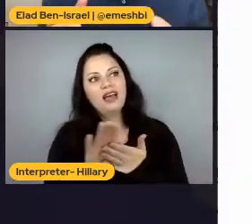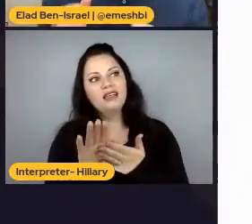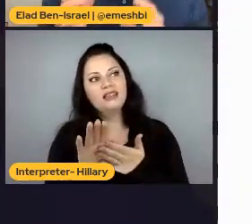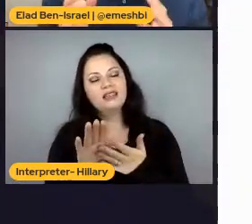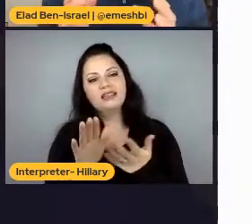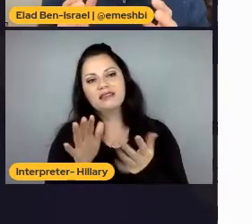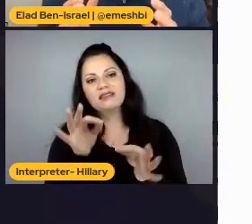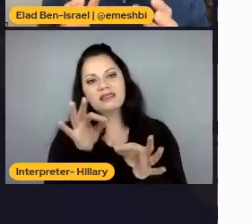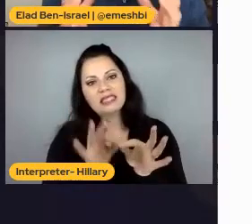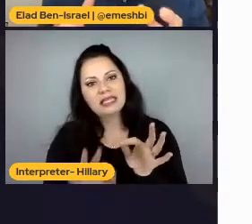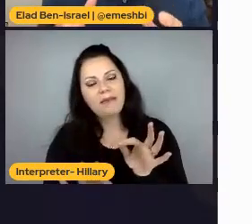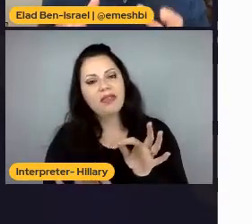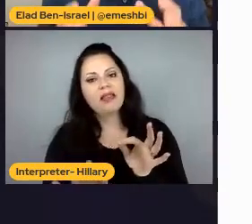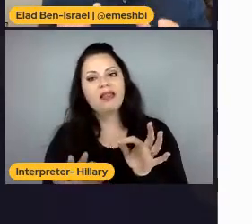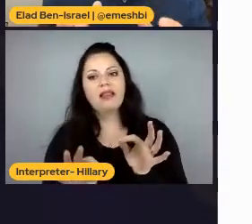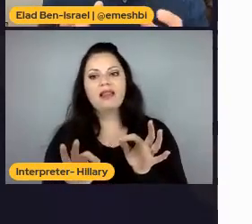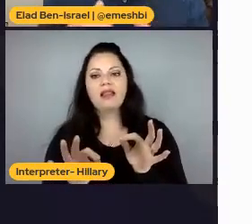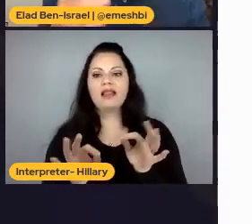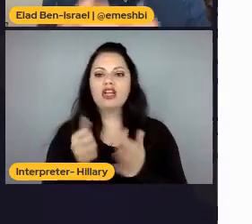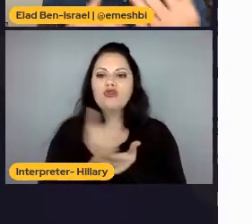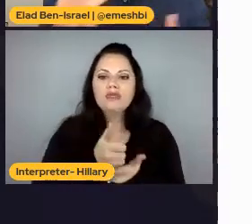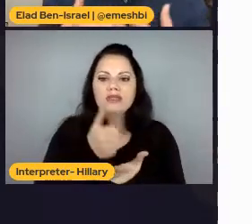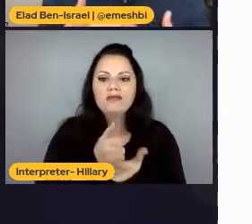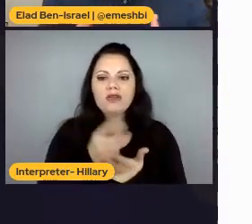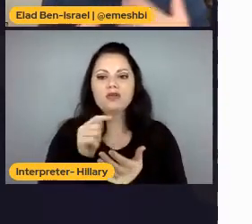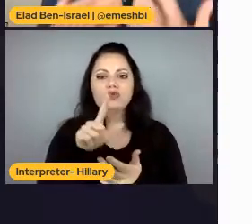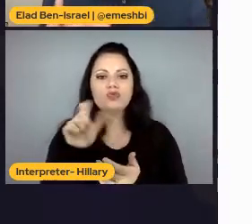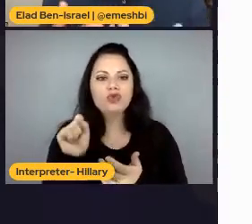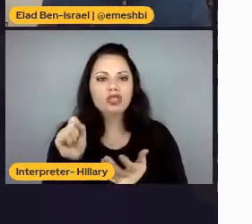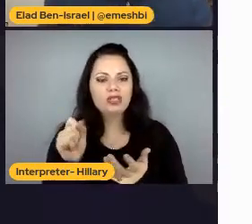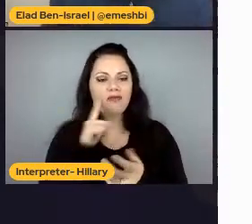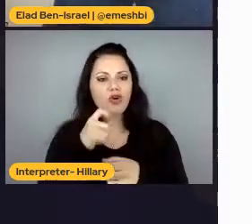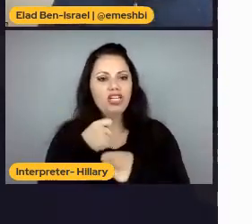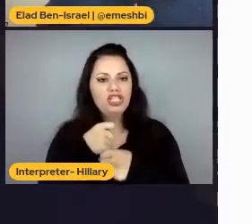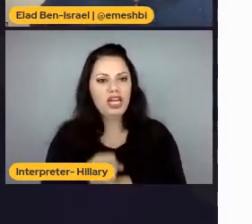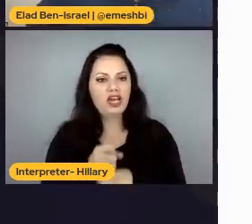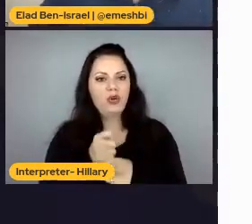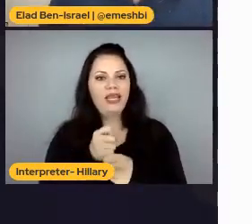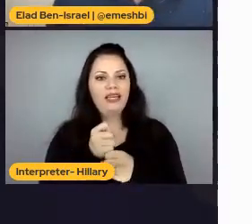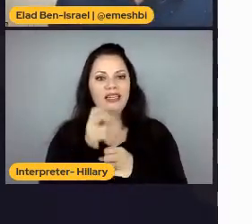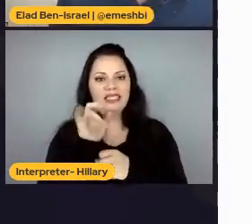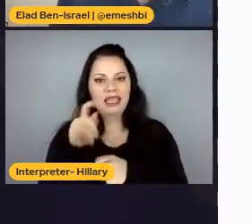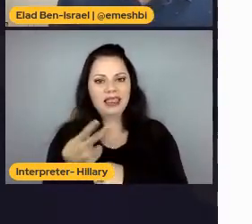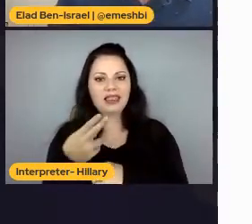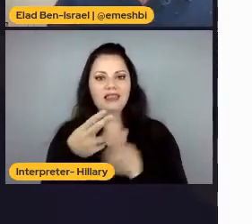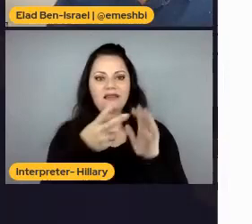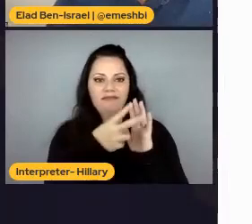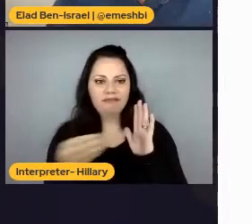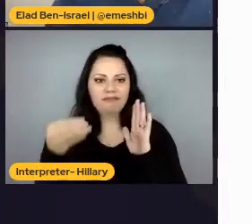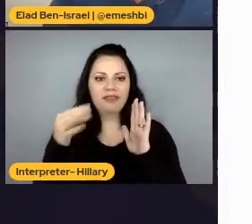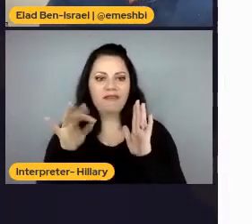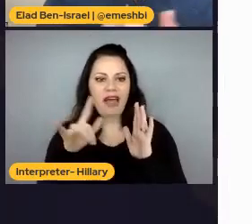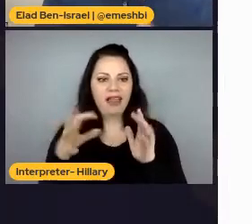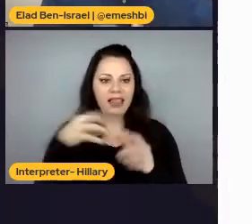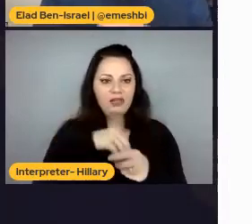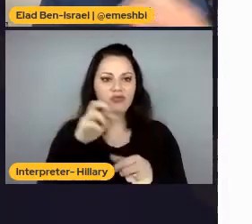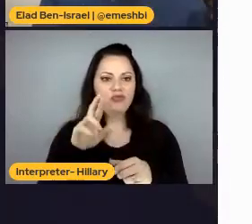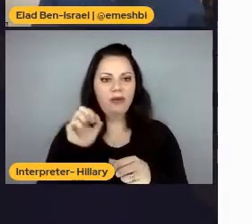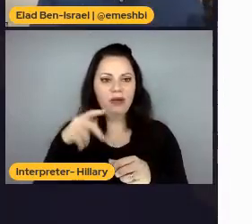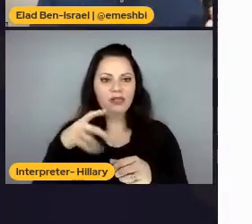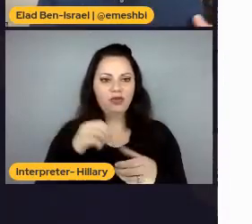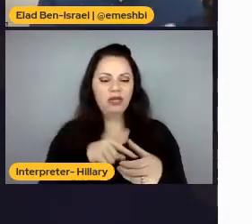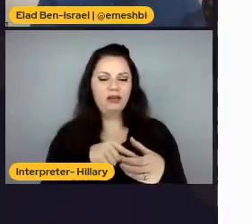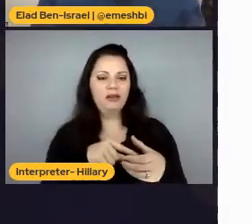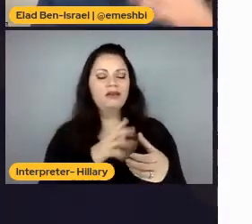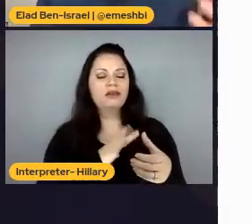very simple but useful tools for generating and synthesizing files into your repository. And so I wanted to like